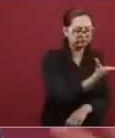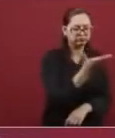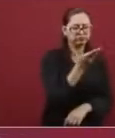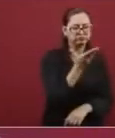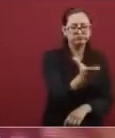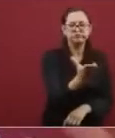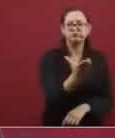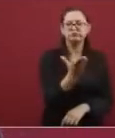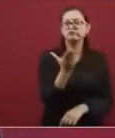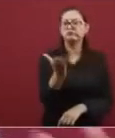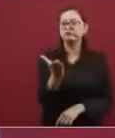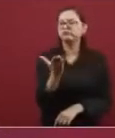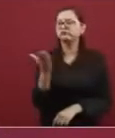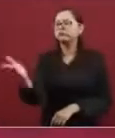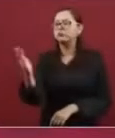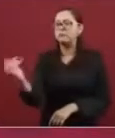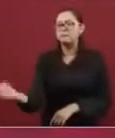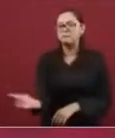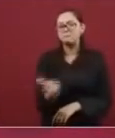Why?